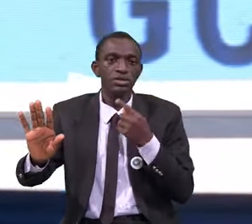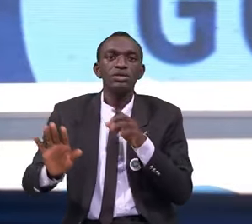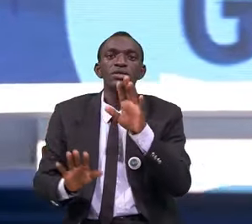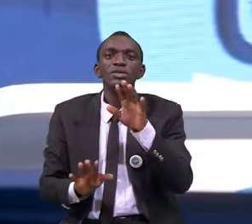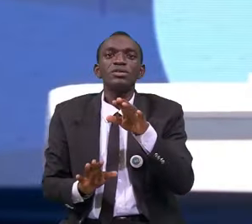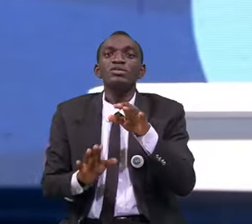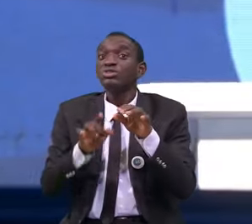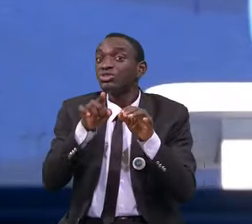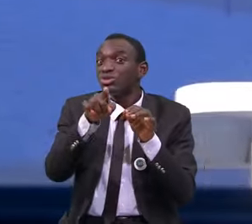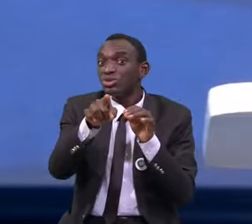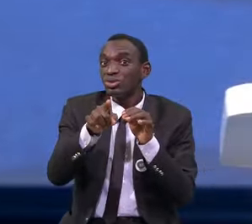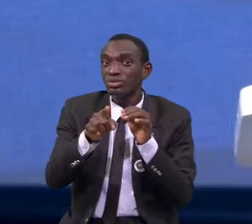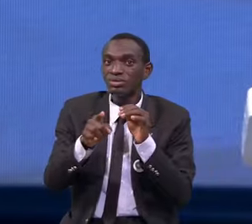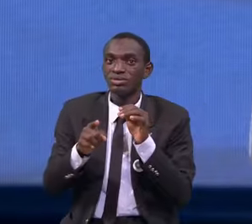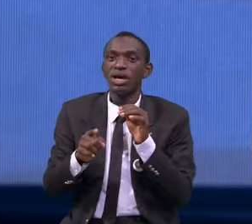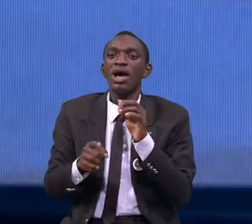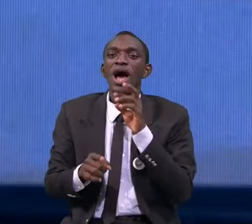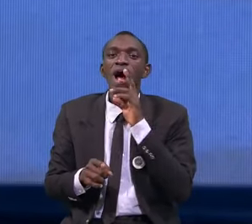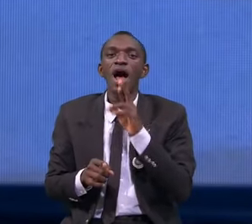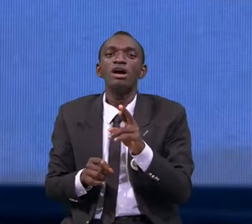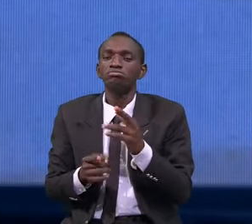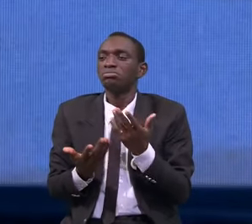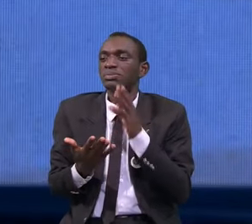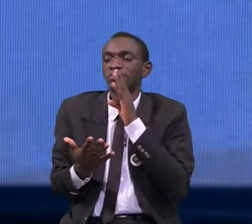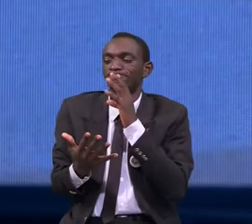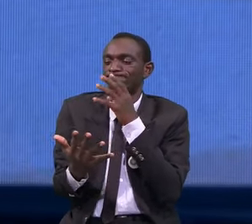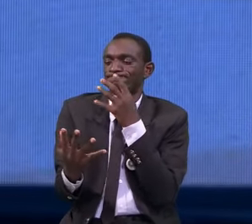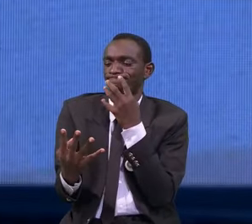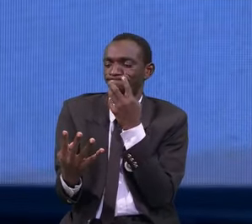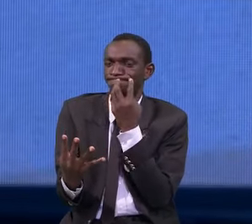Are you kind of glued to a herbalist?